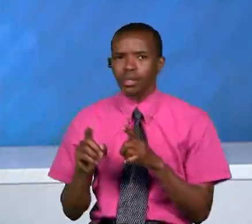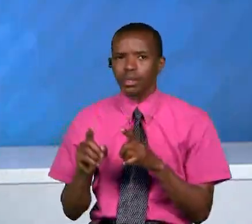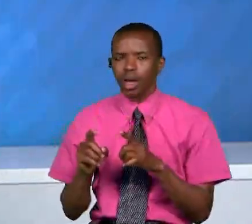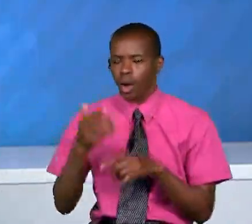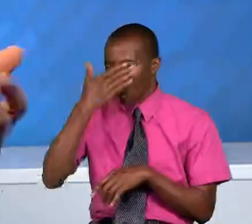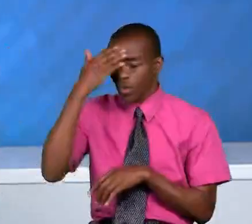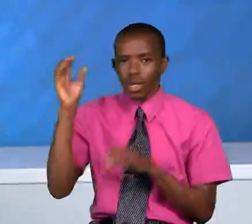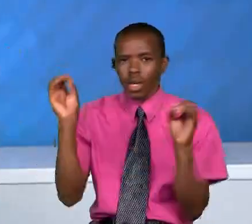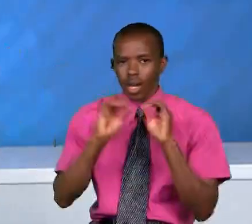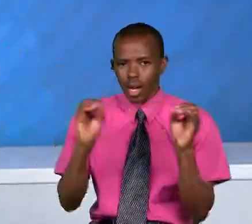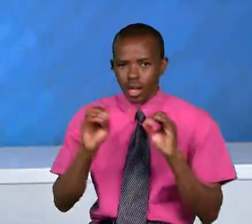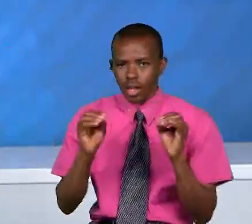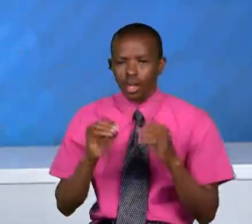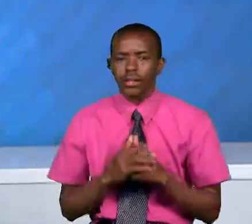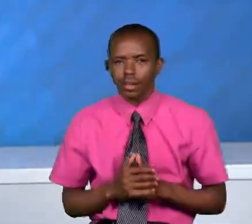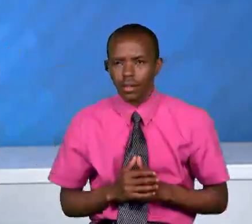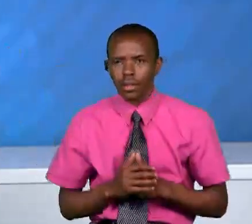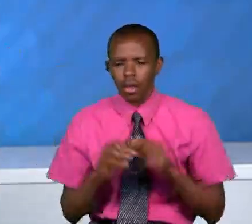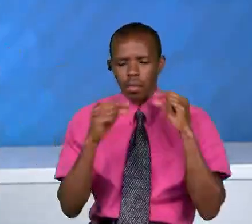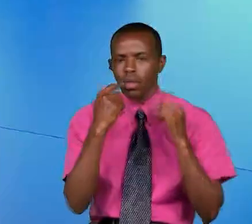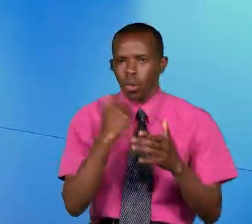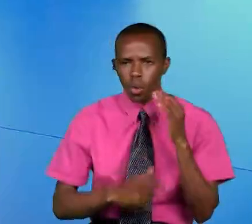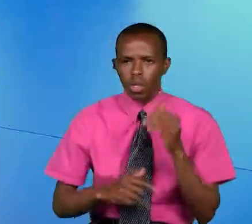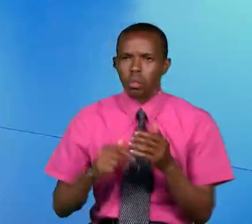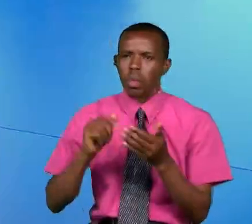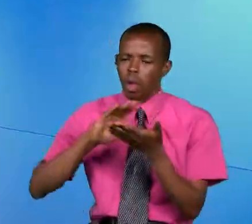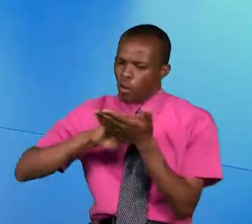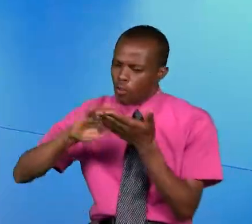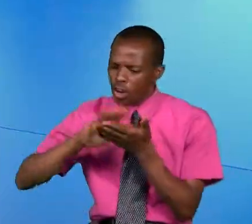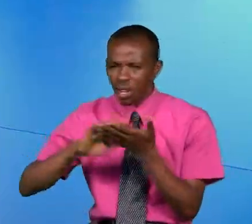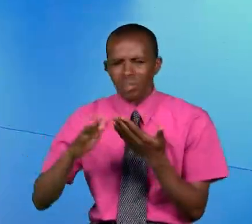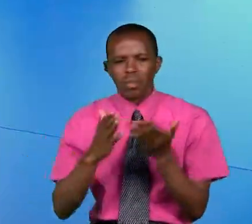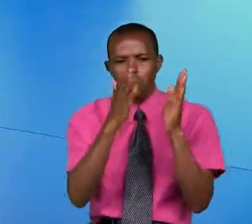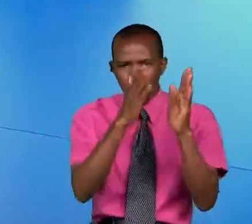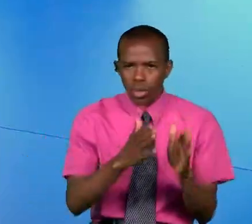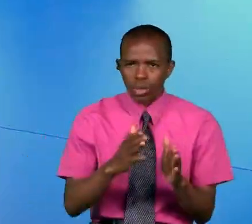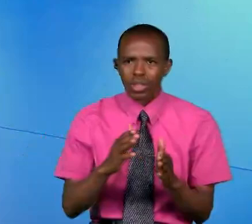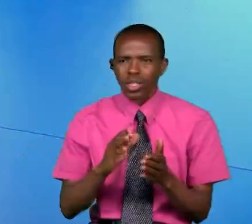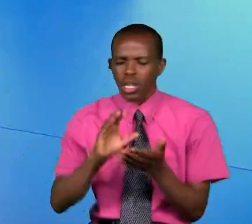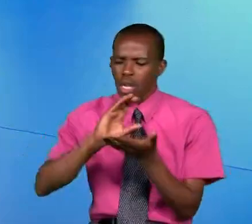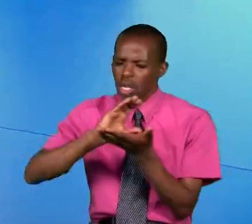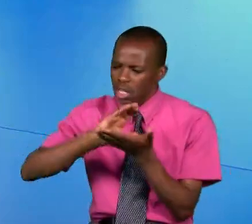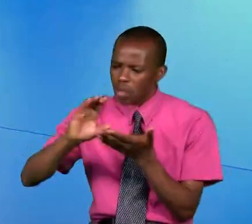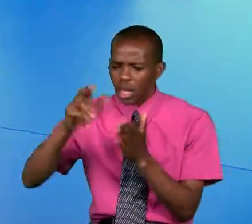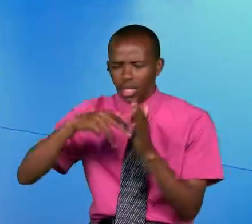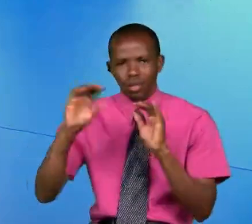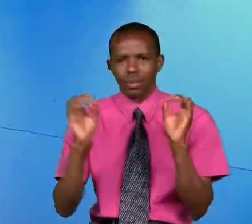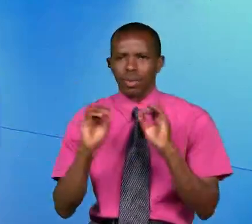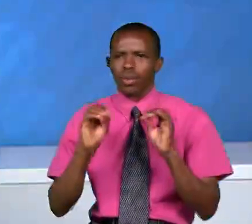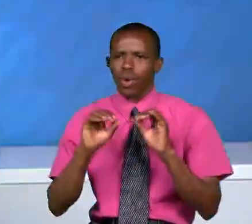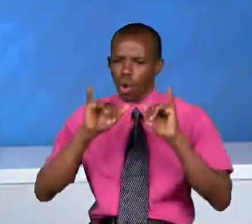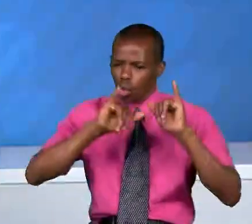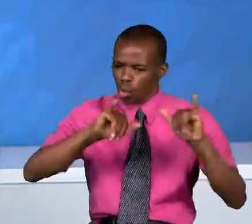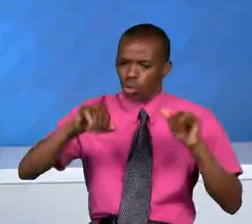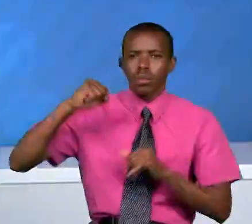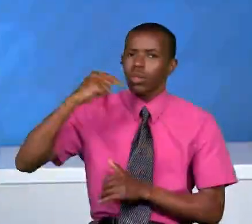not forget. Not like our good clergy here will say, you know, once we forgive, you forget, and we you open pray. A new chapter. Yes, and you move along. There are those in